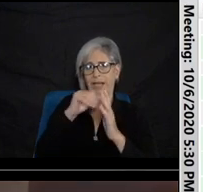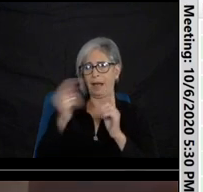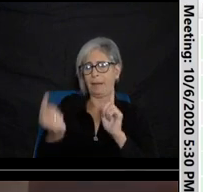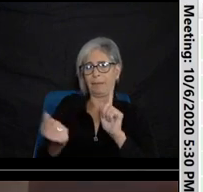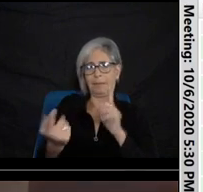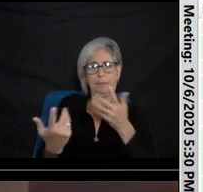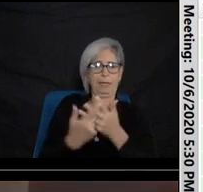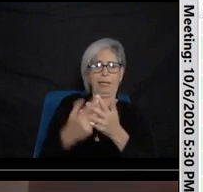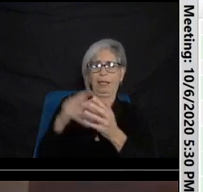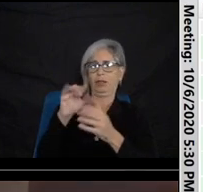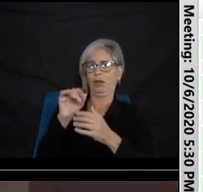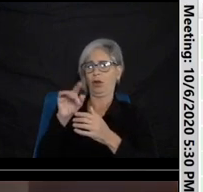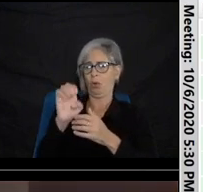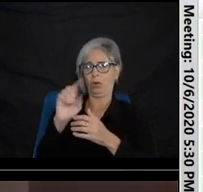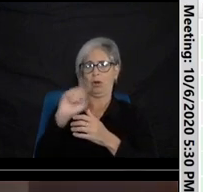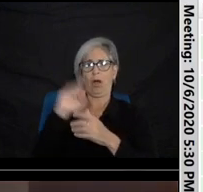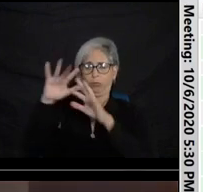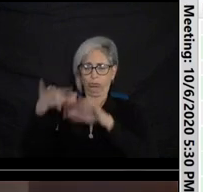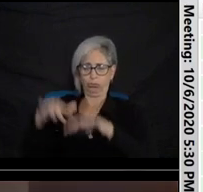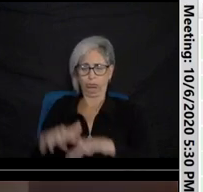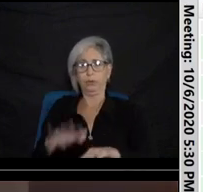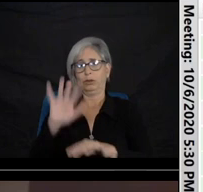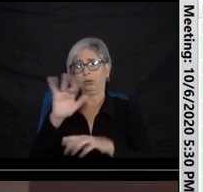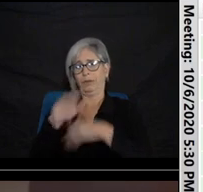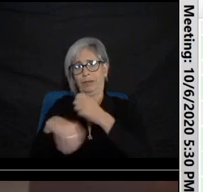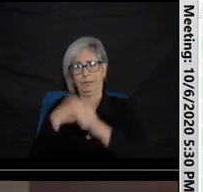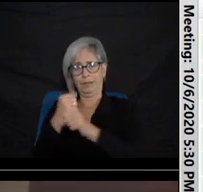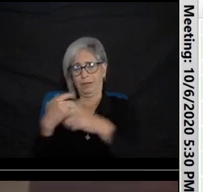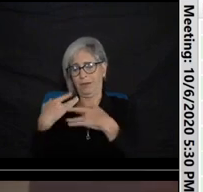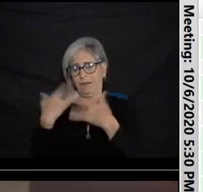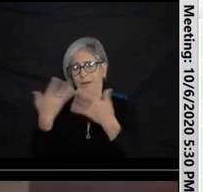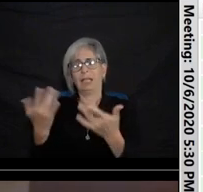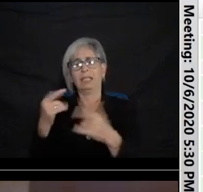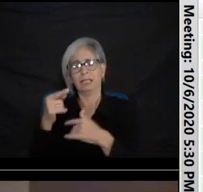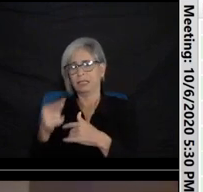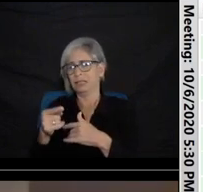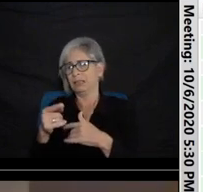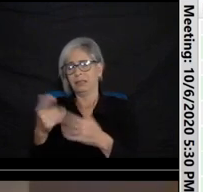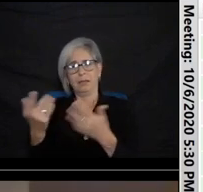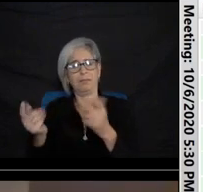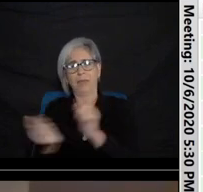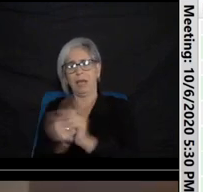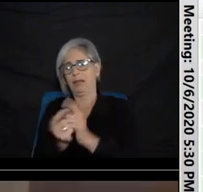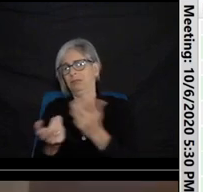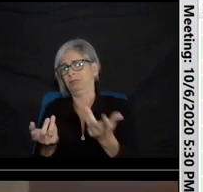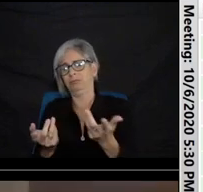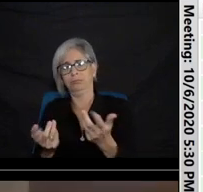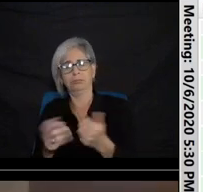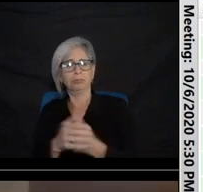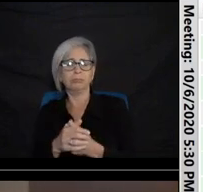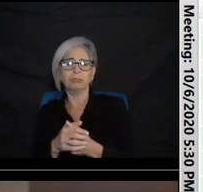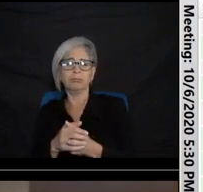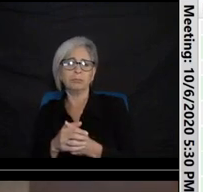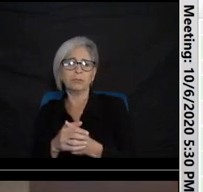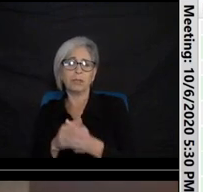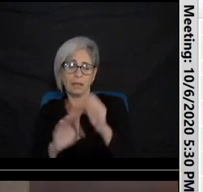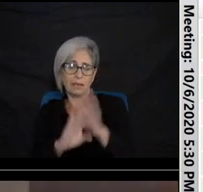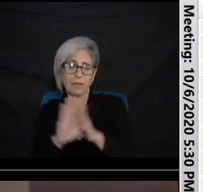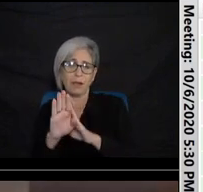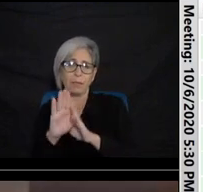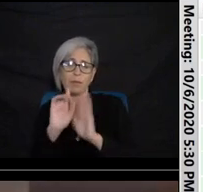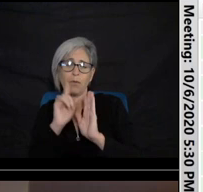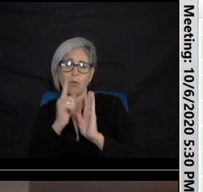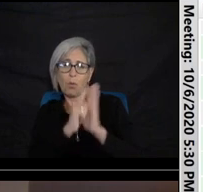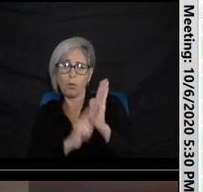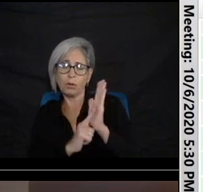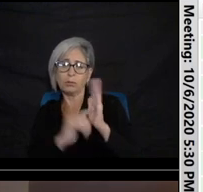met all drainage codes, even at the 25-year event, including the city's code. However, we now development order comply with